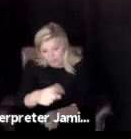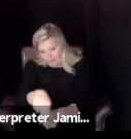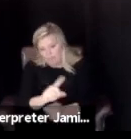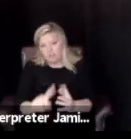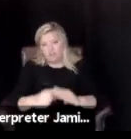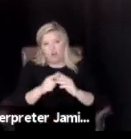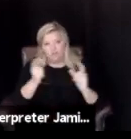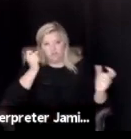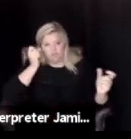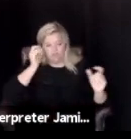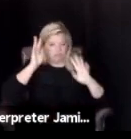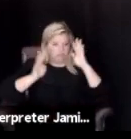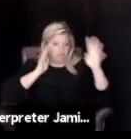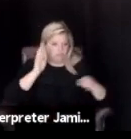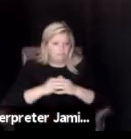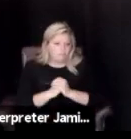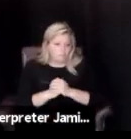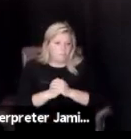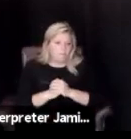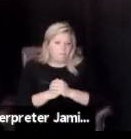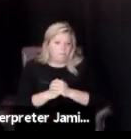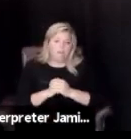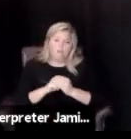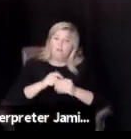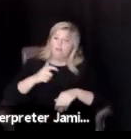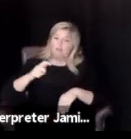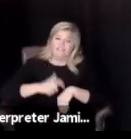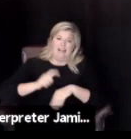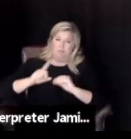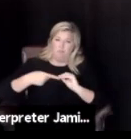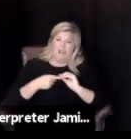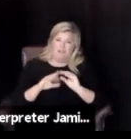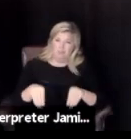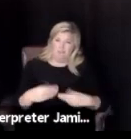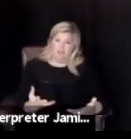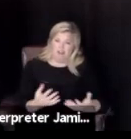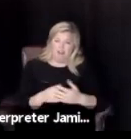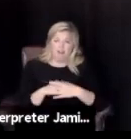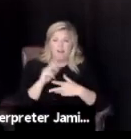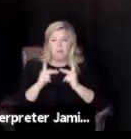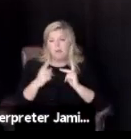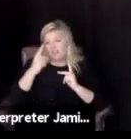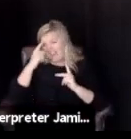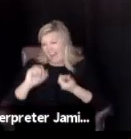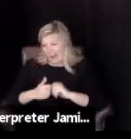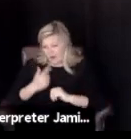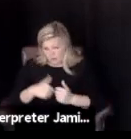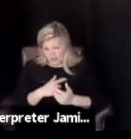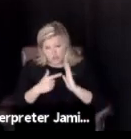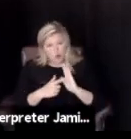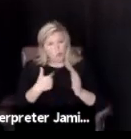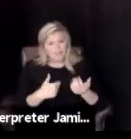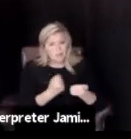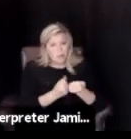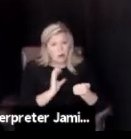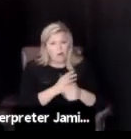When should it be provided? They're asking, like in that example. So they're all talking about how can we do something for our employees? They've been in quarantine for